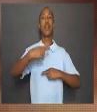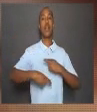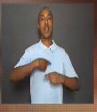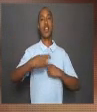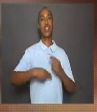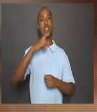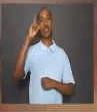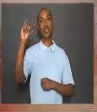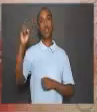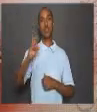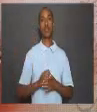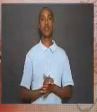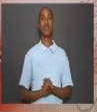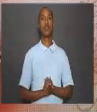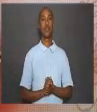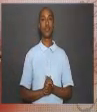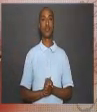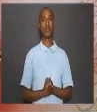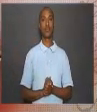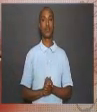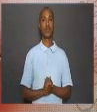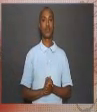endothermic reaction?